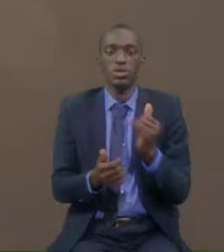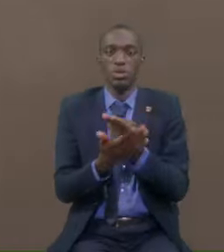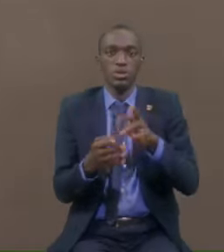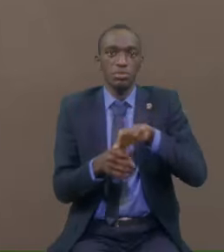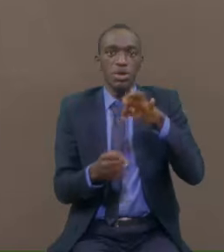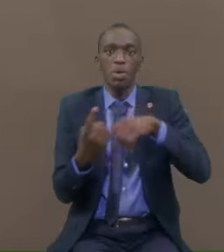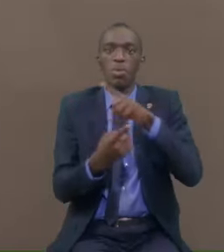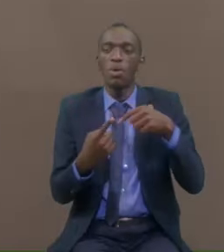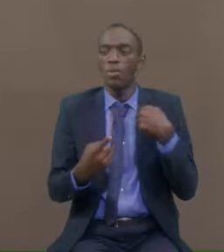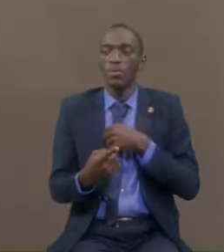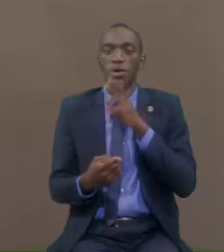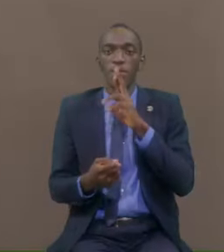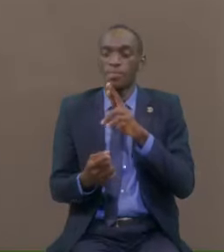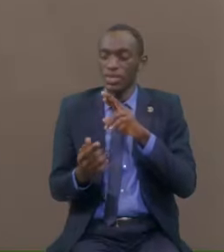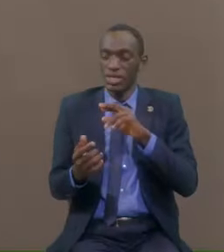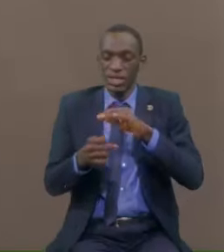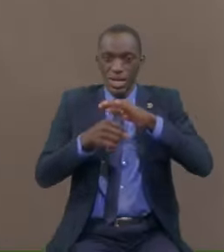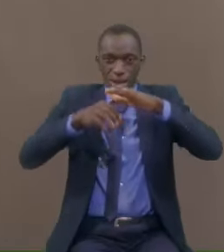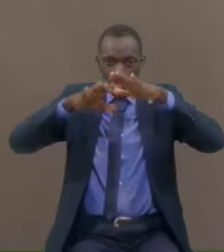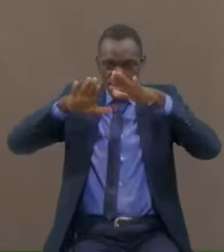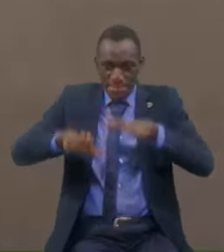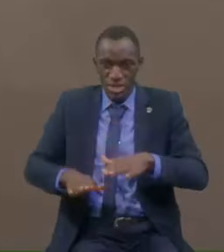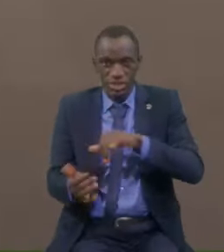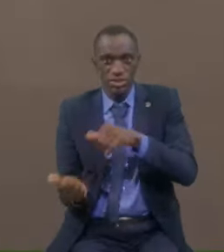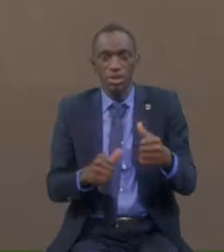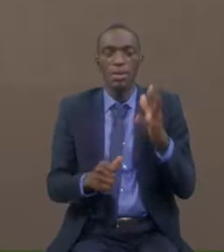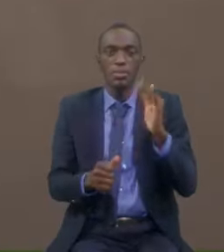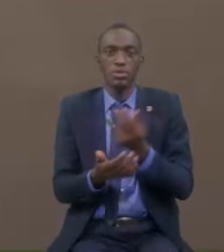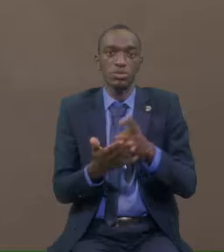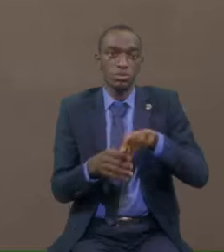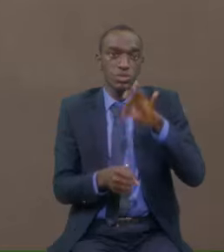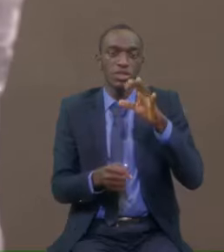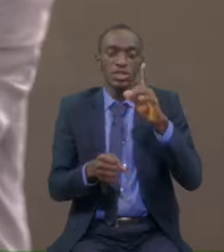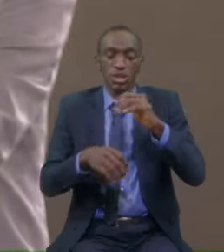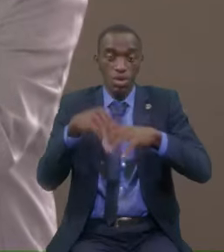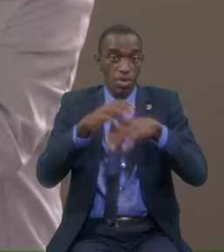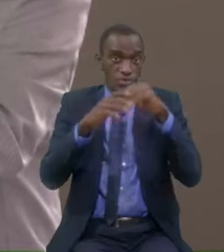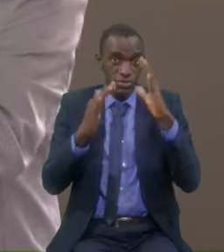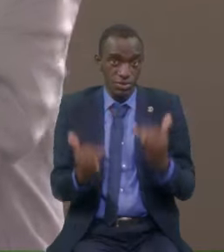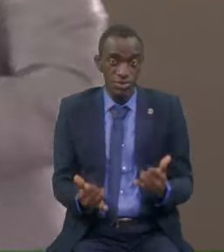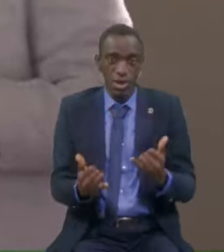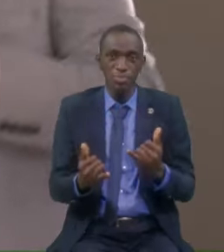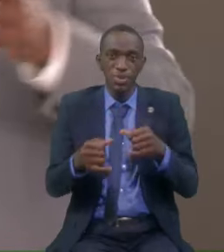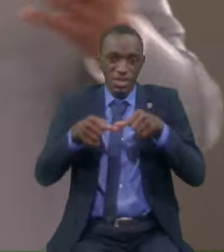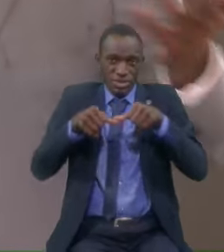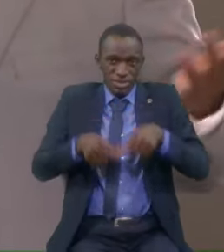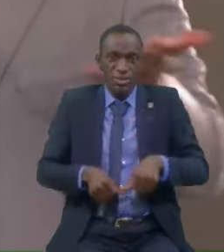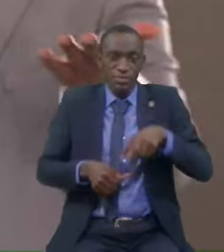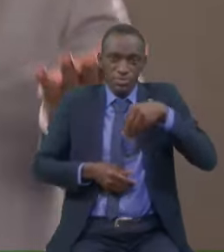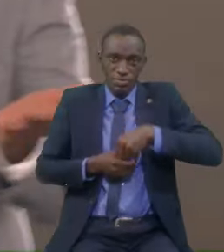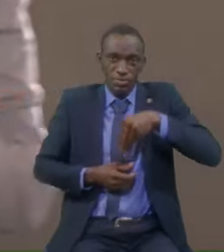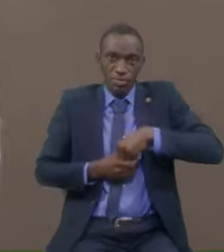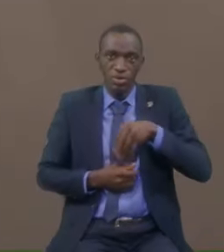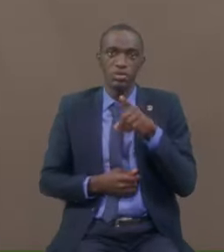now dwells in us. He shall be in you. If you don't make